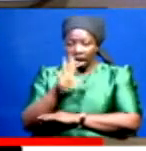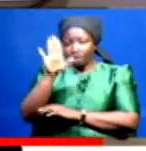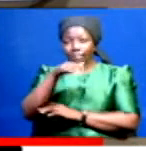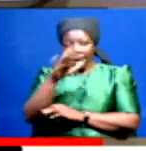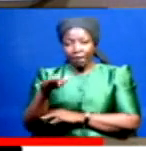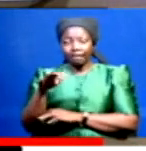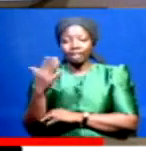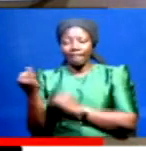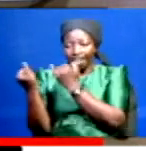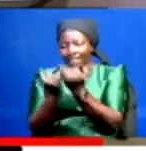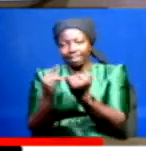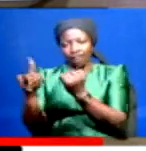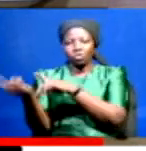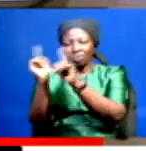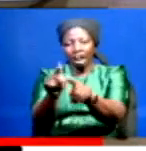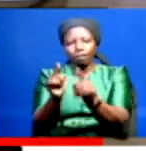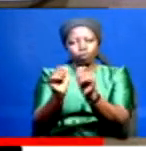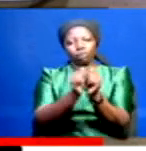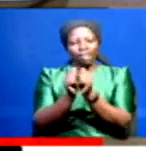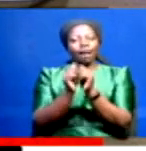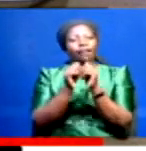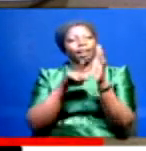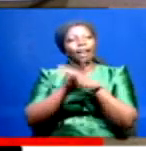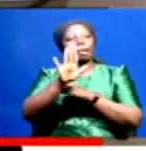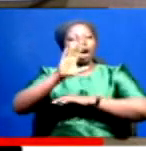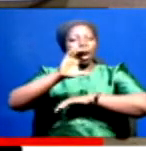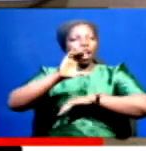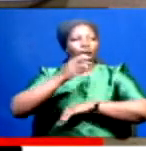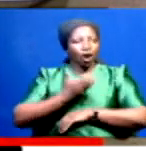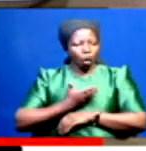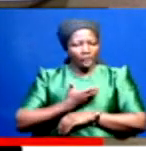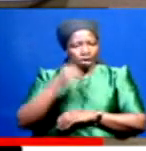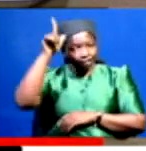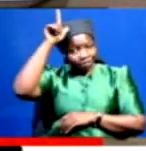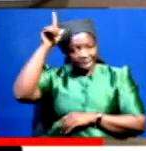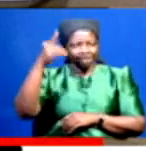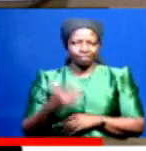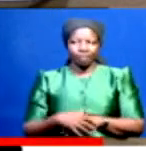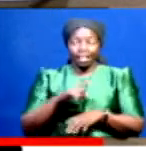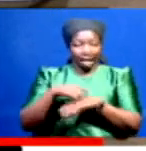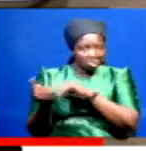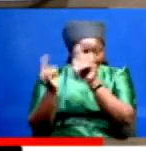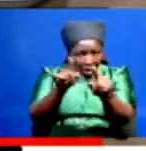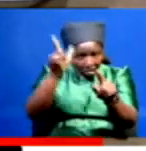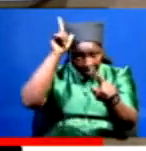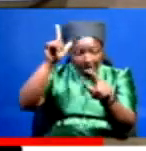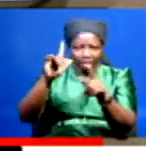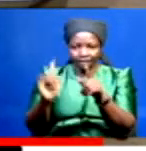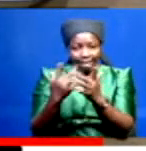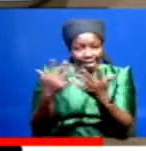and invited him to go with me to his own village called Akatuman. When we went there, the first thing he